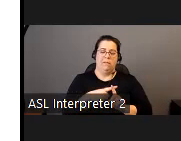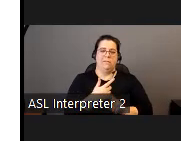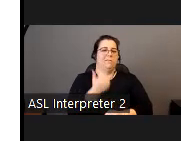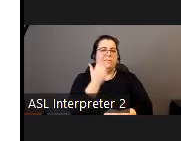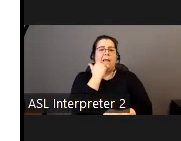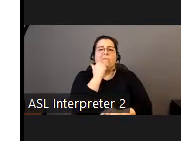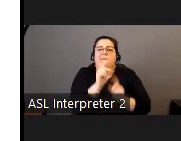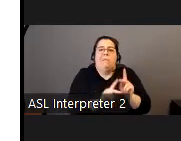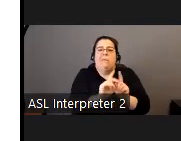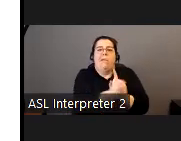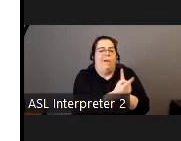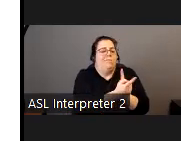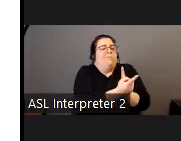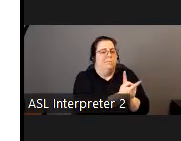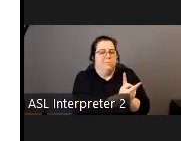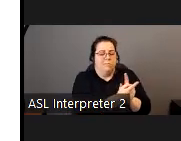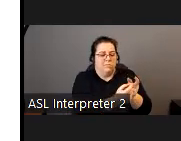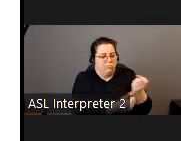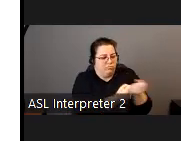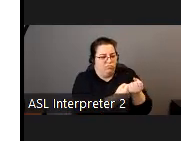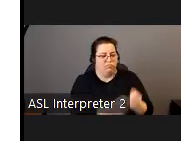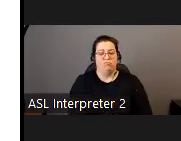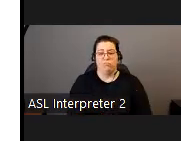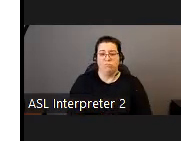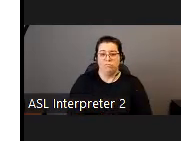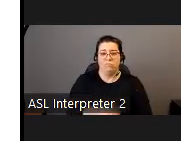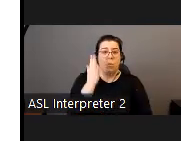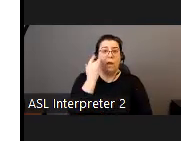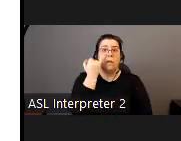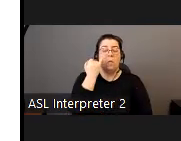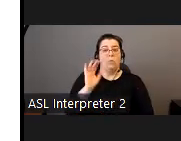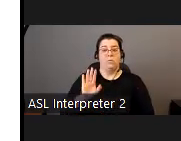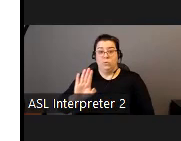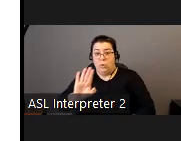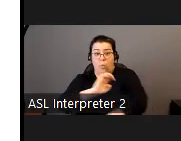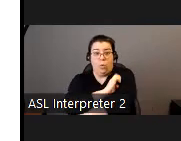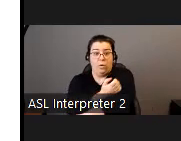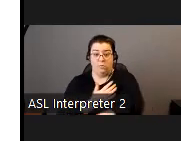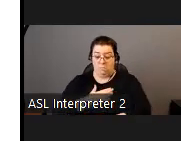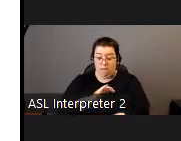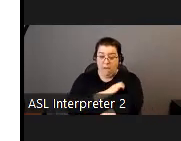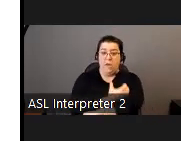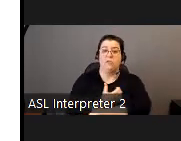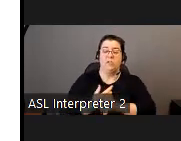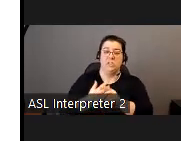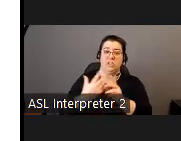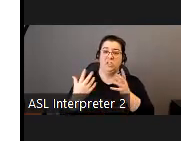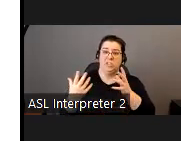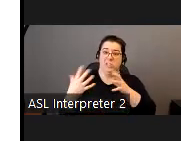some fundamental ways that if we put our energies together, we can, I think, find